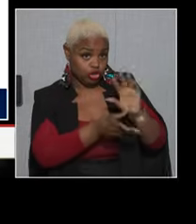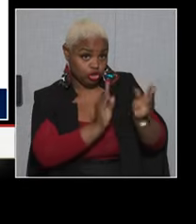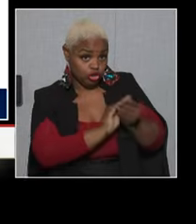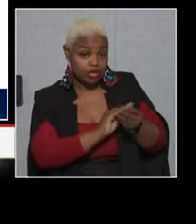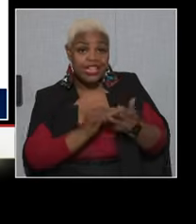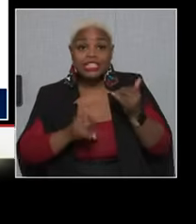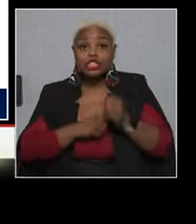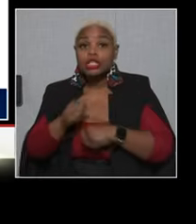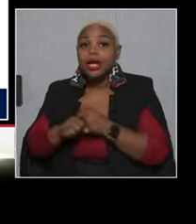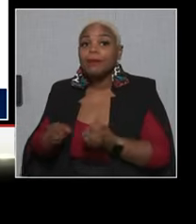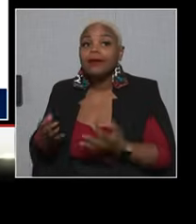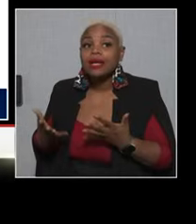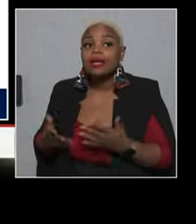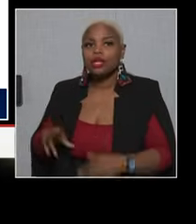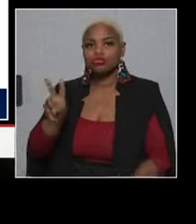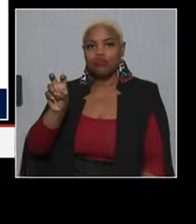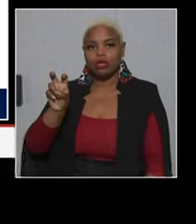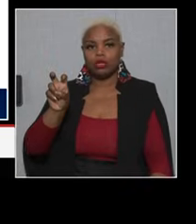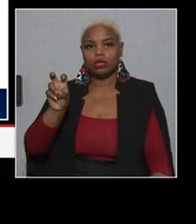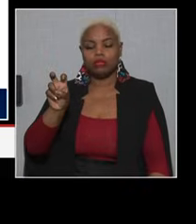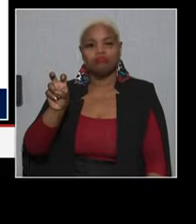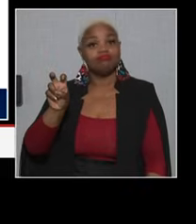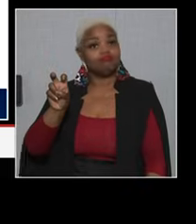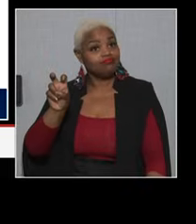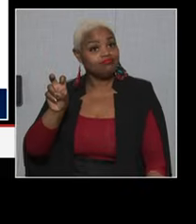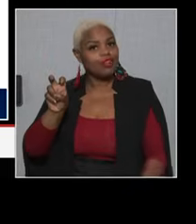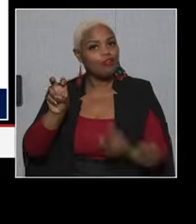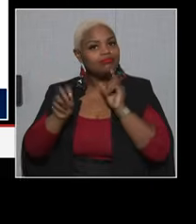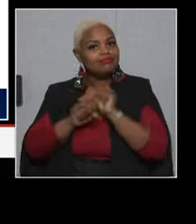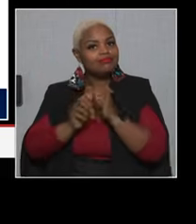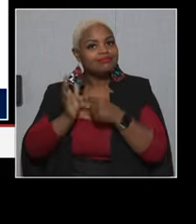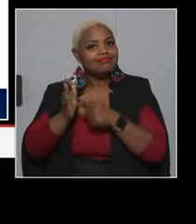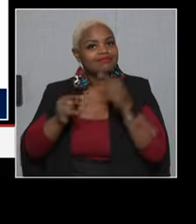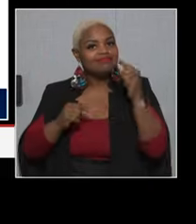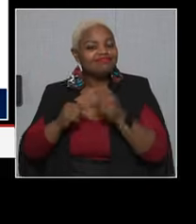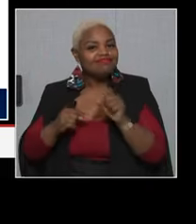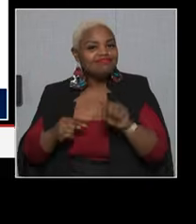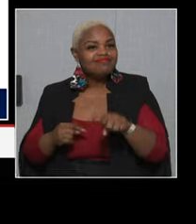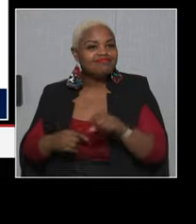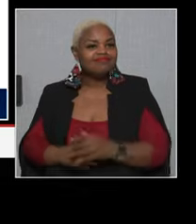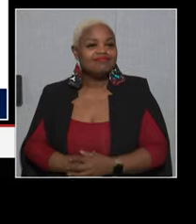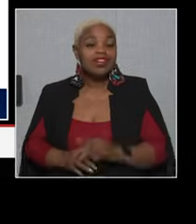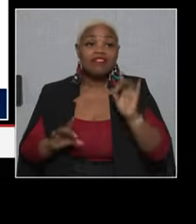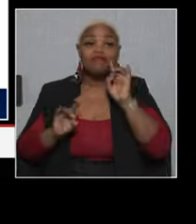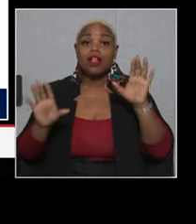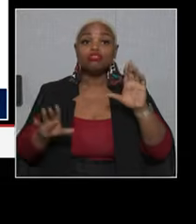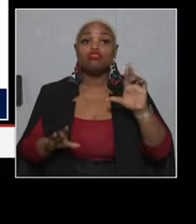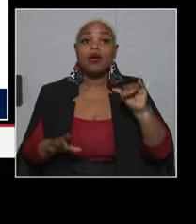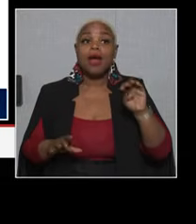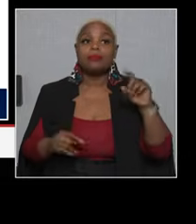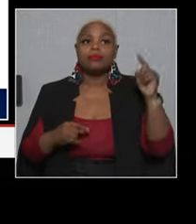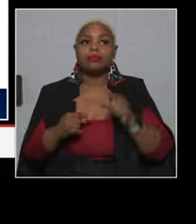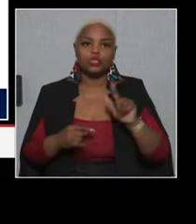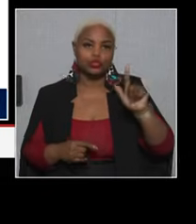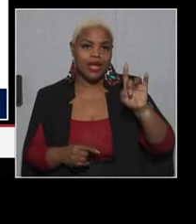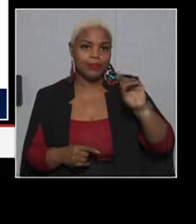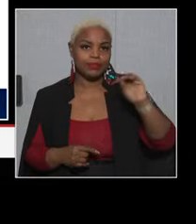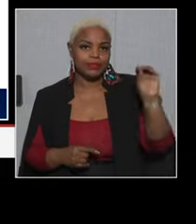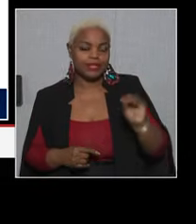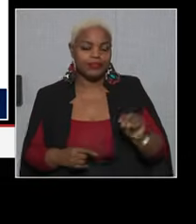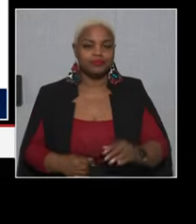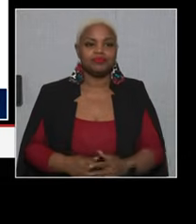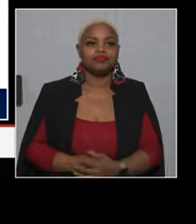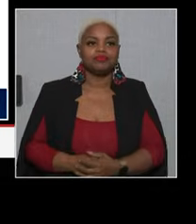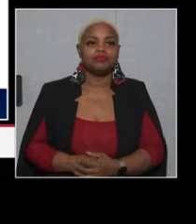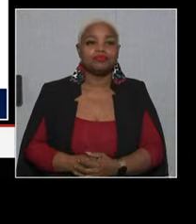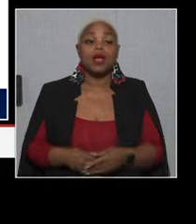are down 10%, and total violent crime is down 28%. As you can see, property crime is down